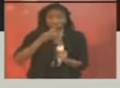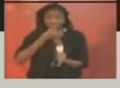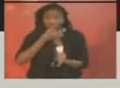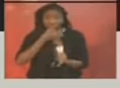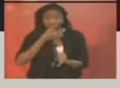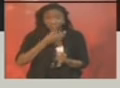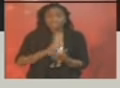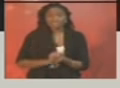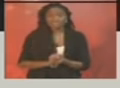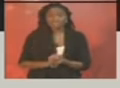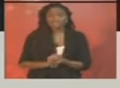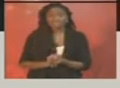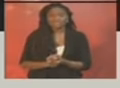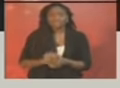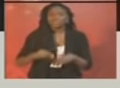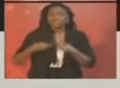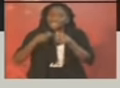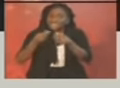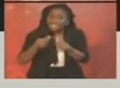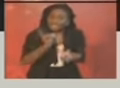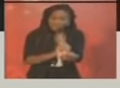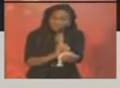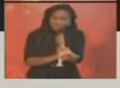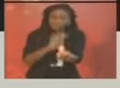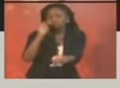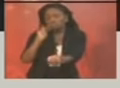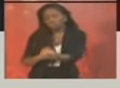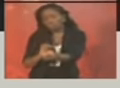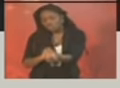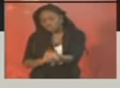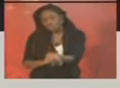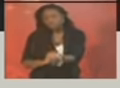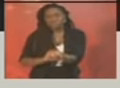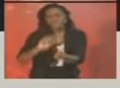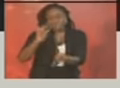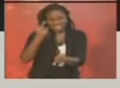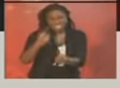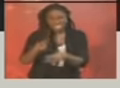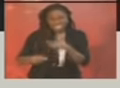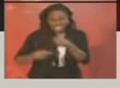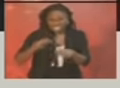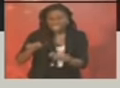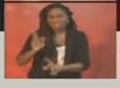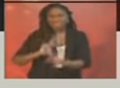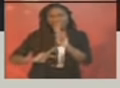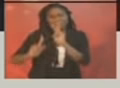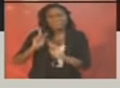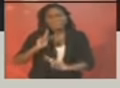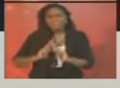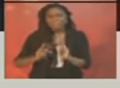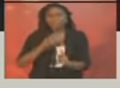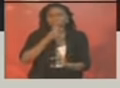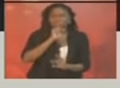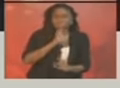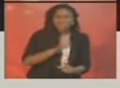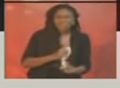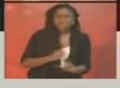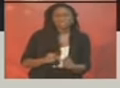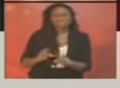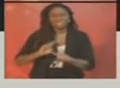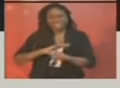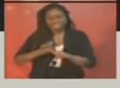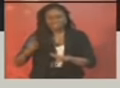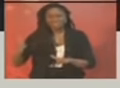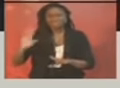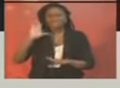healthcare professional first, the frontline workers for the next, and also the vulnerable members of the population, it means that